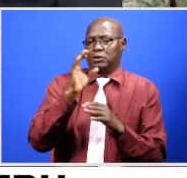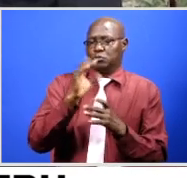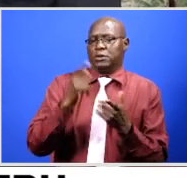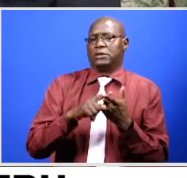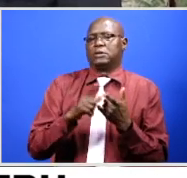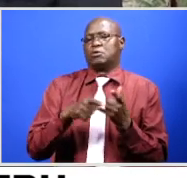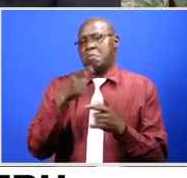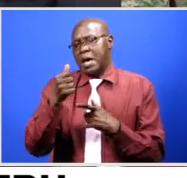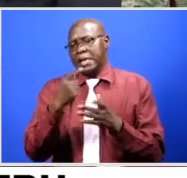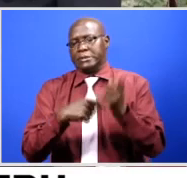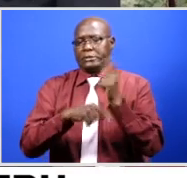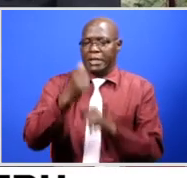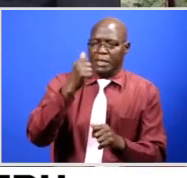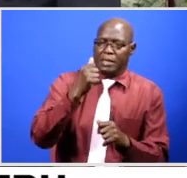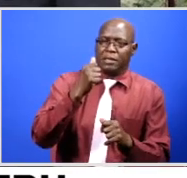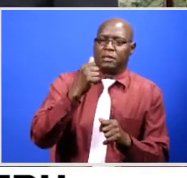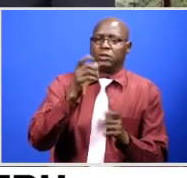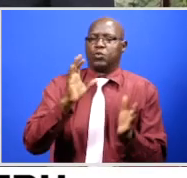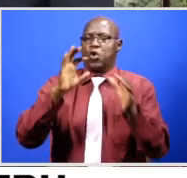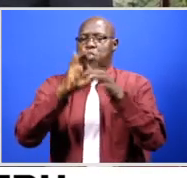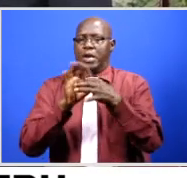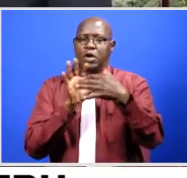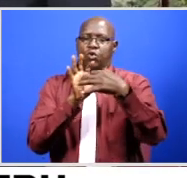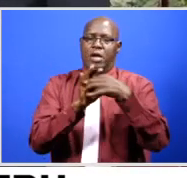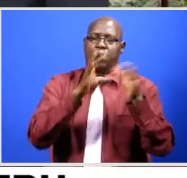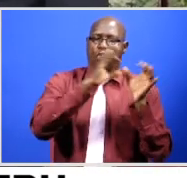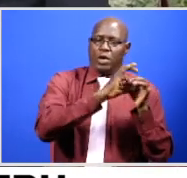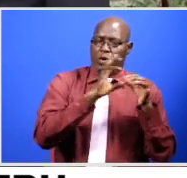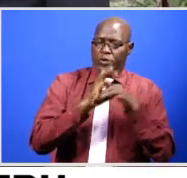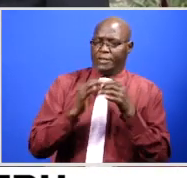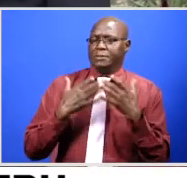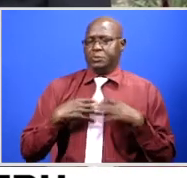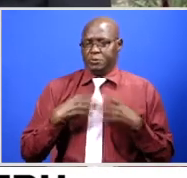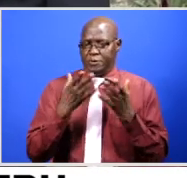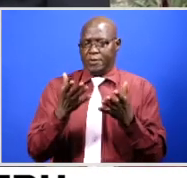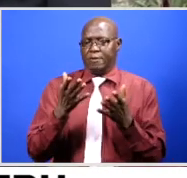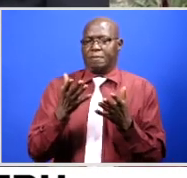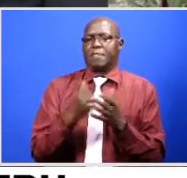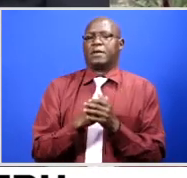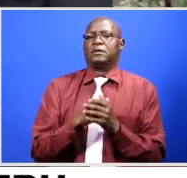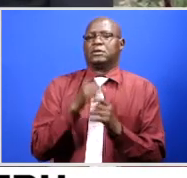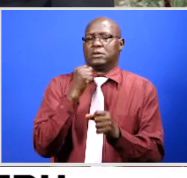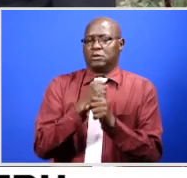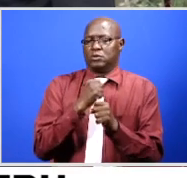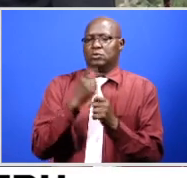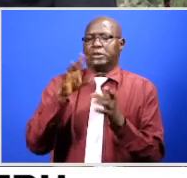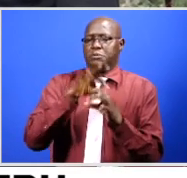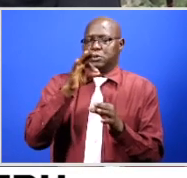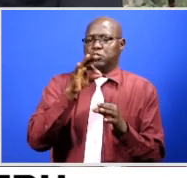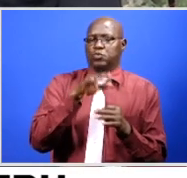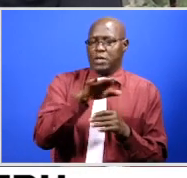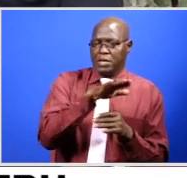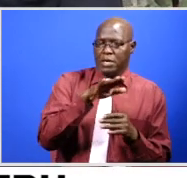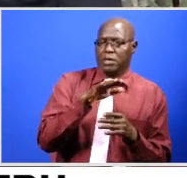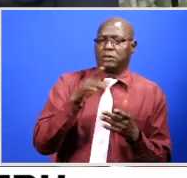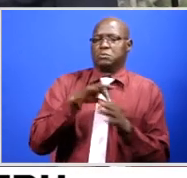so that we connect. So that holistically we know as we deal and handle them with the spiritual matter or spiritual